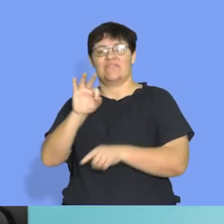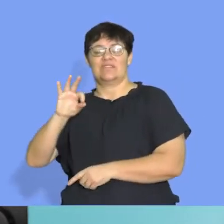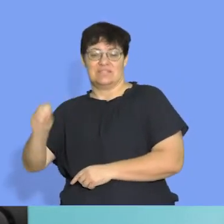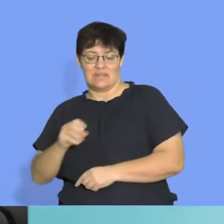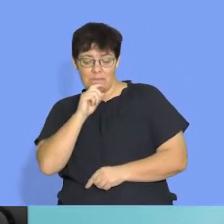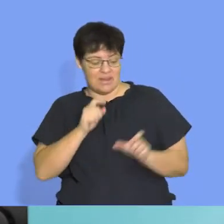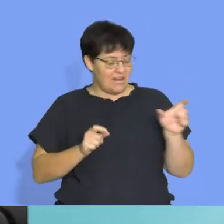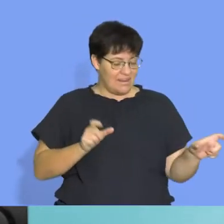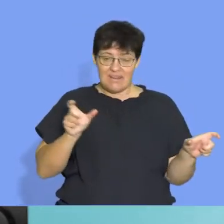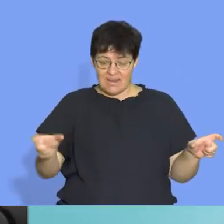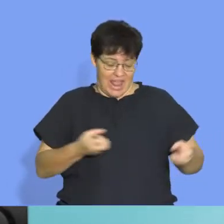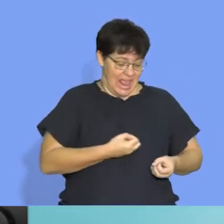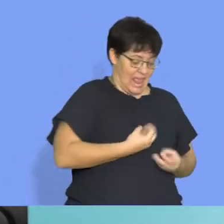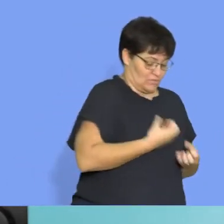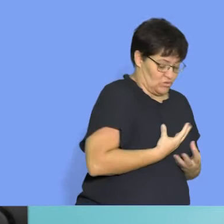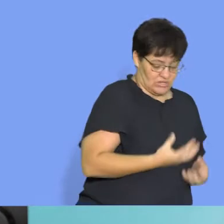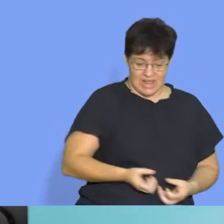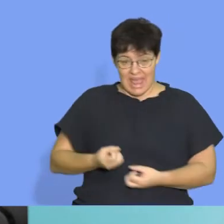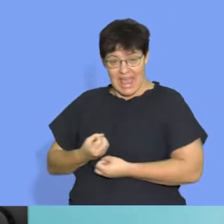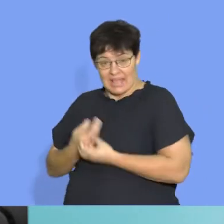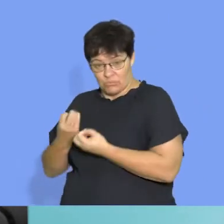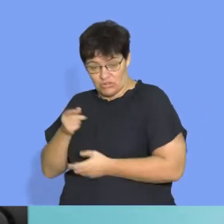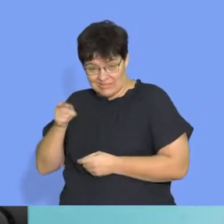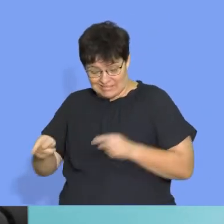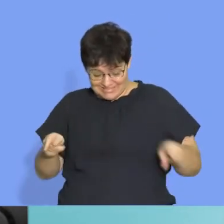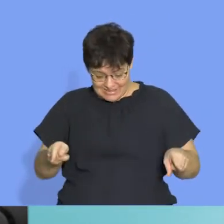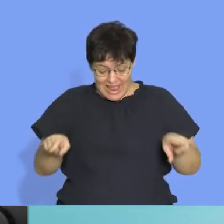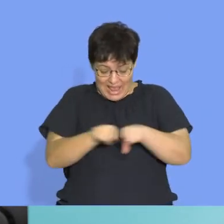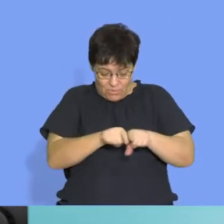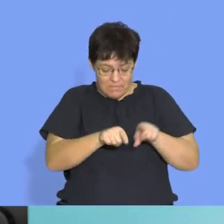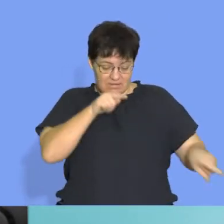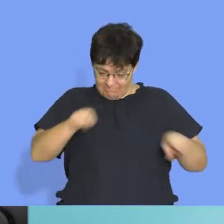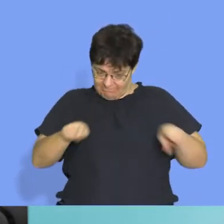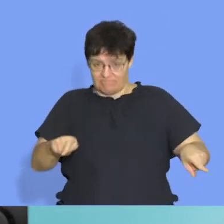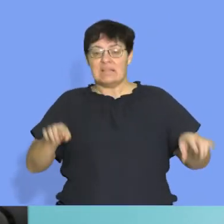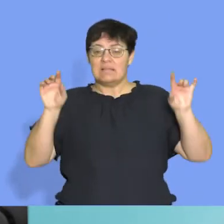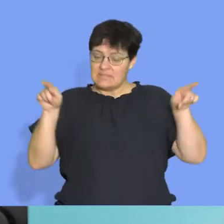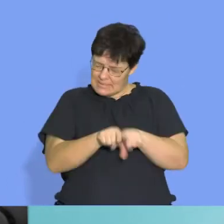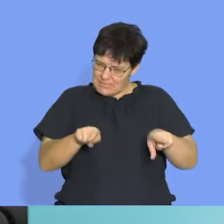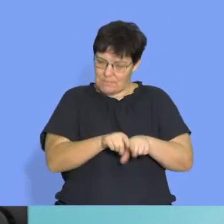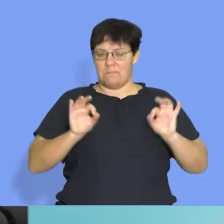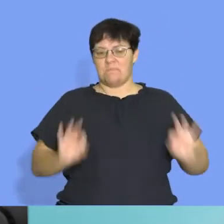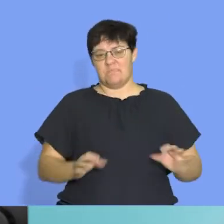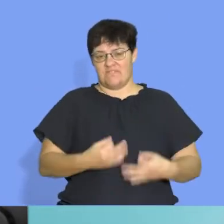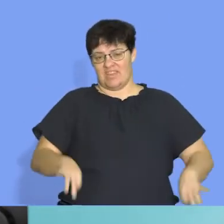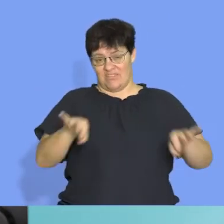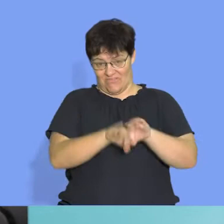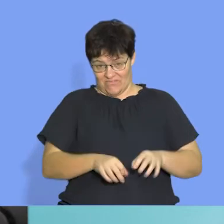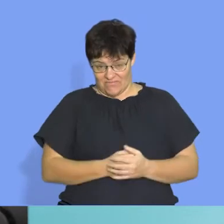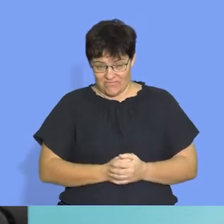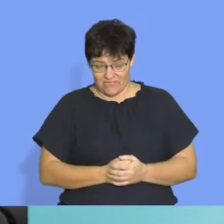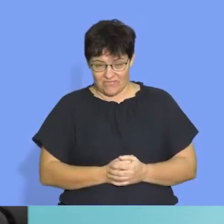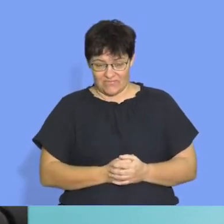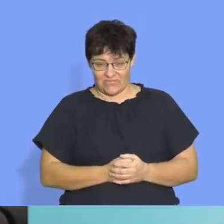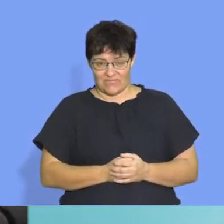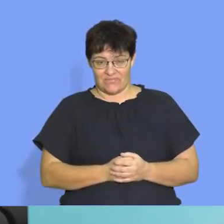expressions that we are talking about are equal to each other, meaning they have the same value, which is my next point that I'm going to talk about just